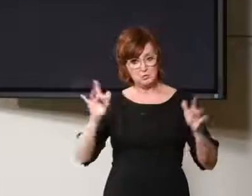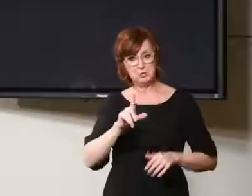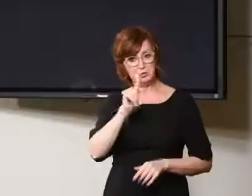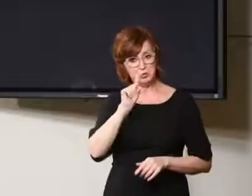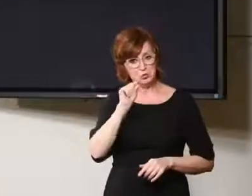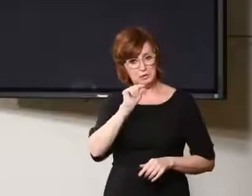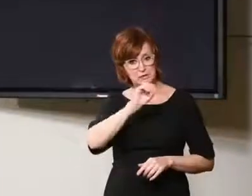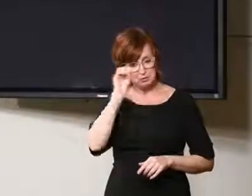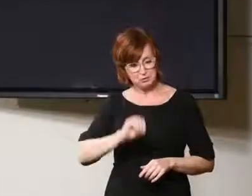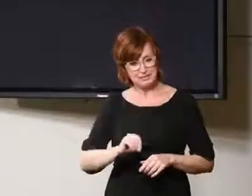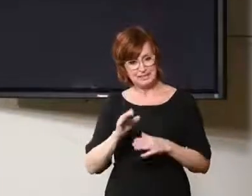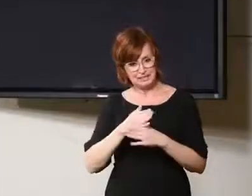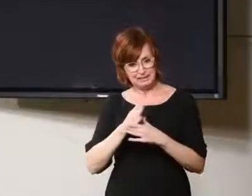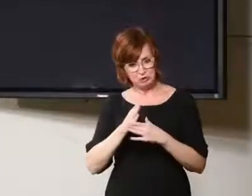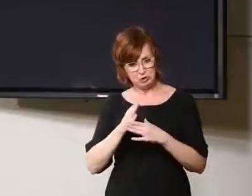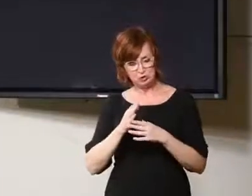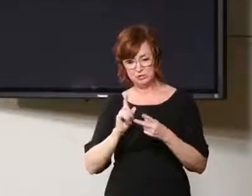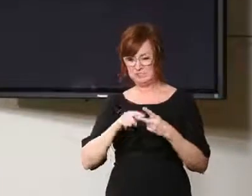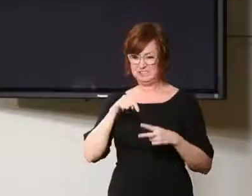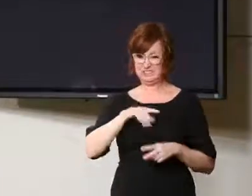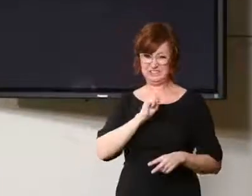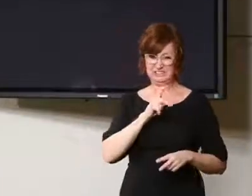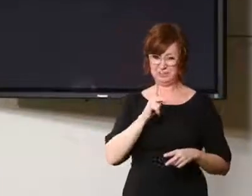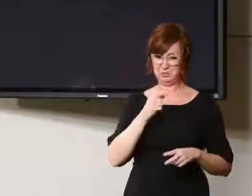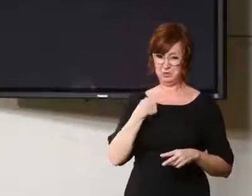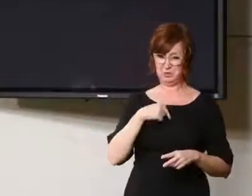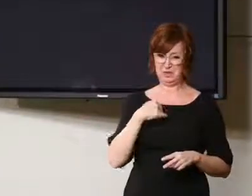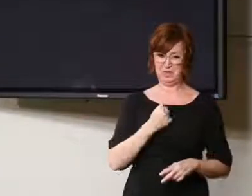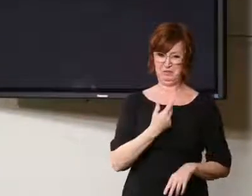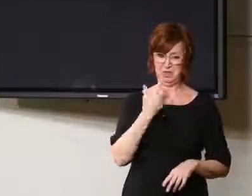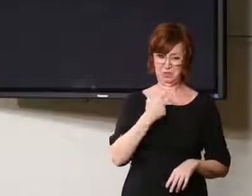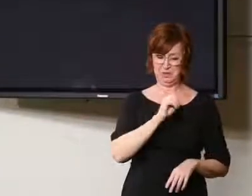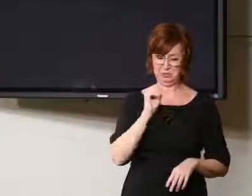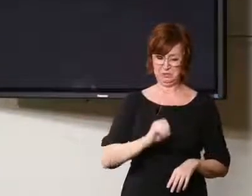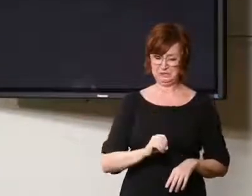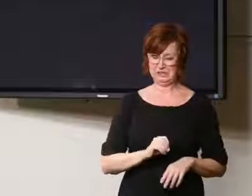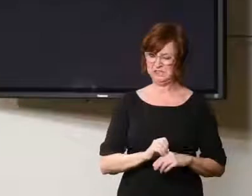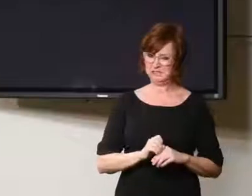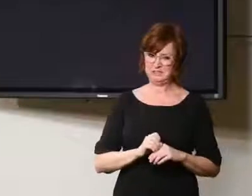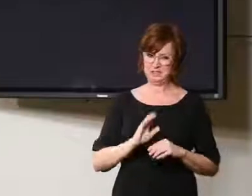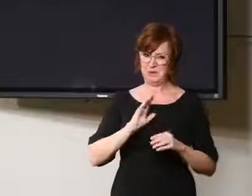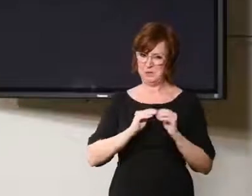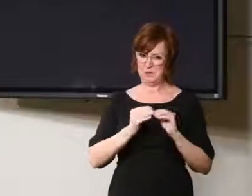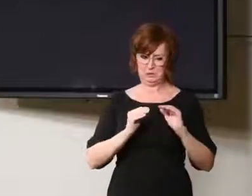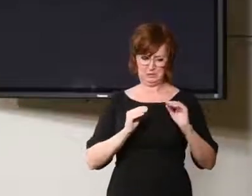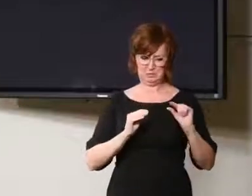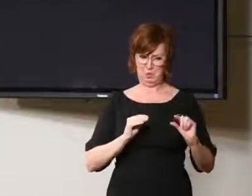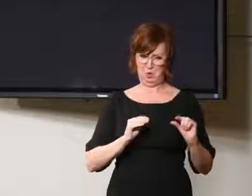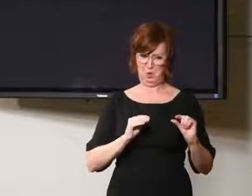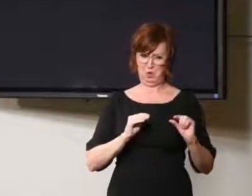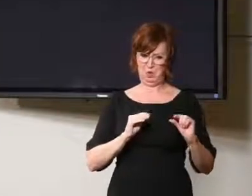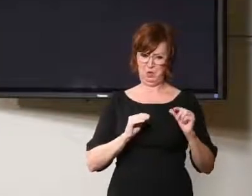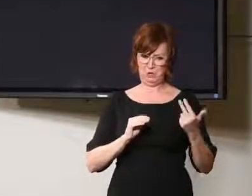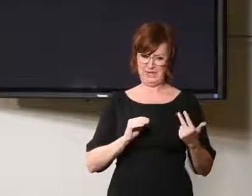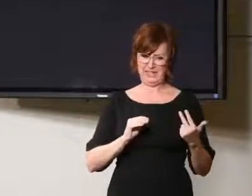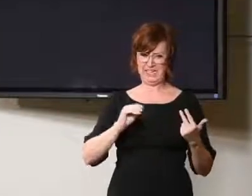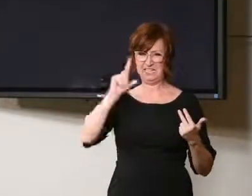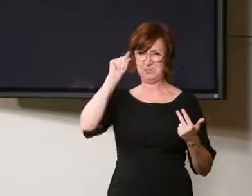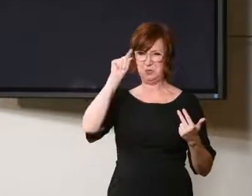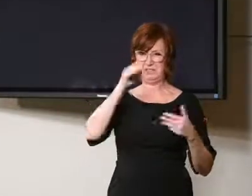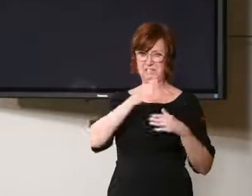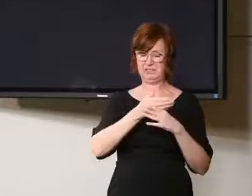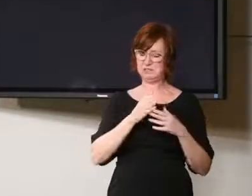our mortality is less than 2% at this time, like 3 out of 200. But we do know that over time,